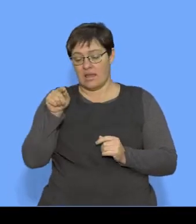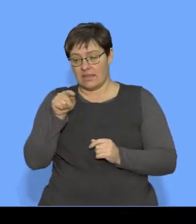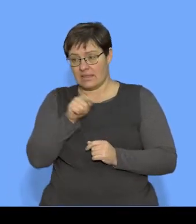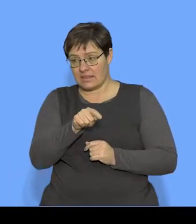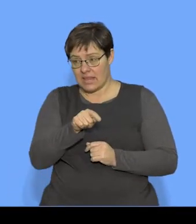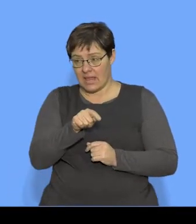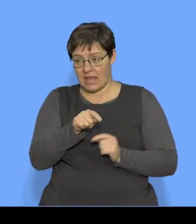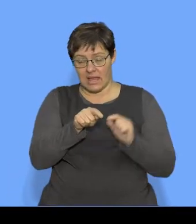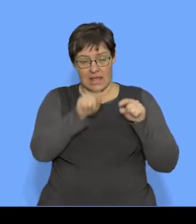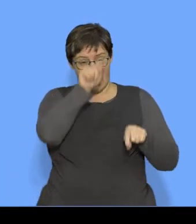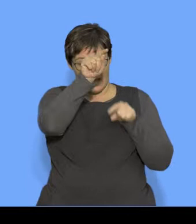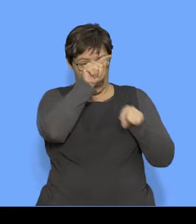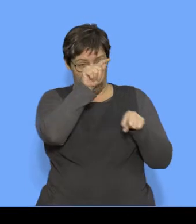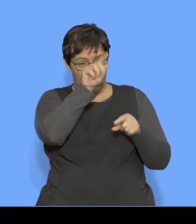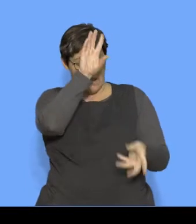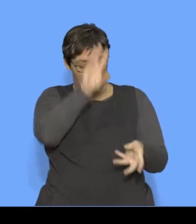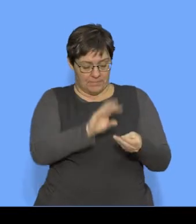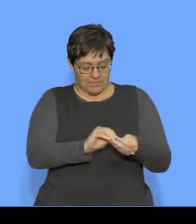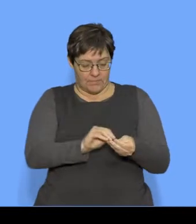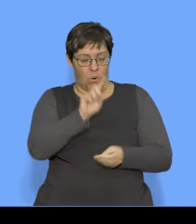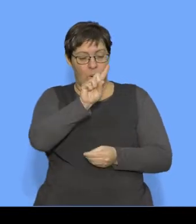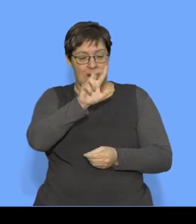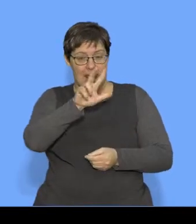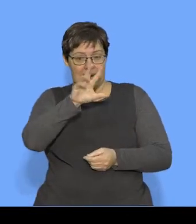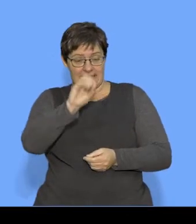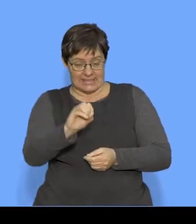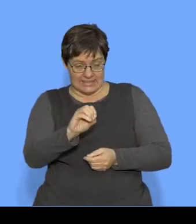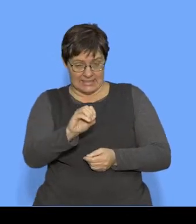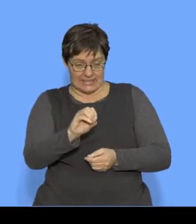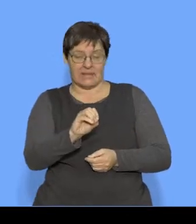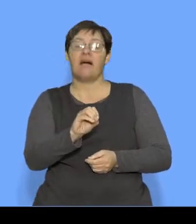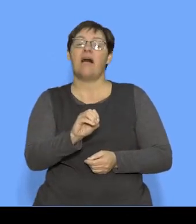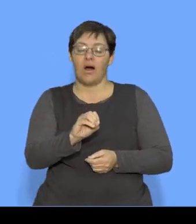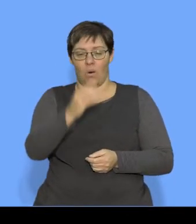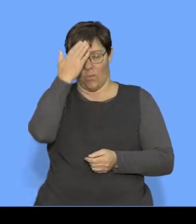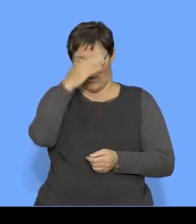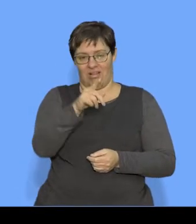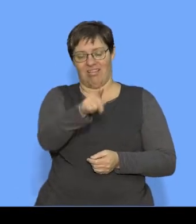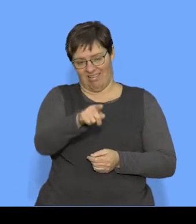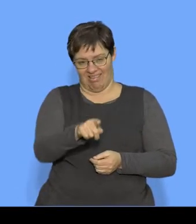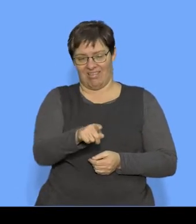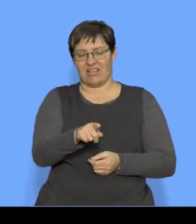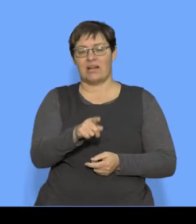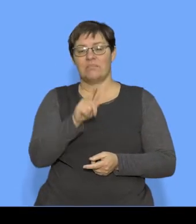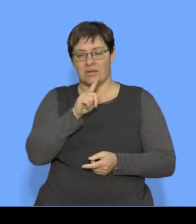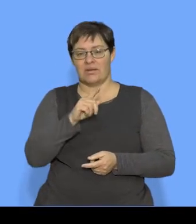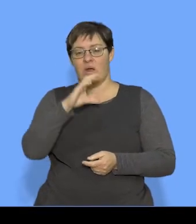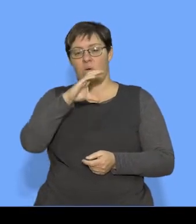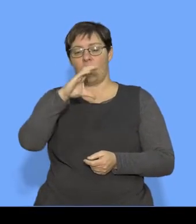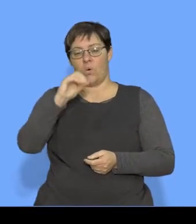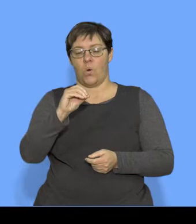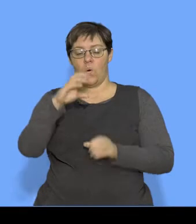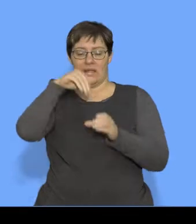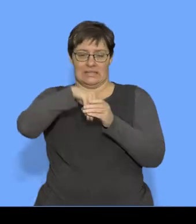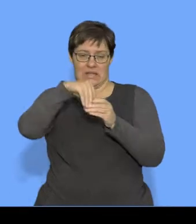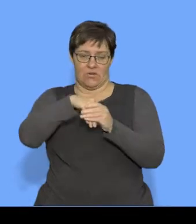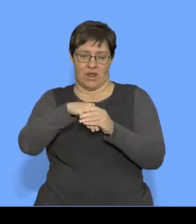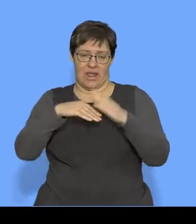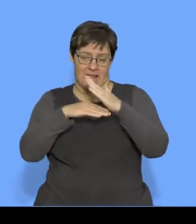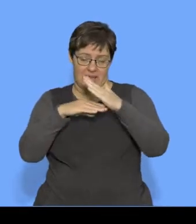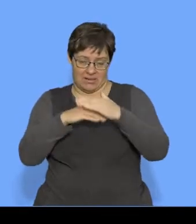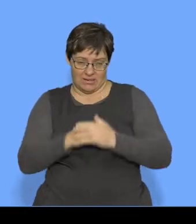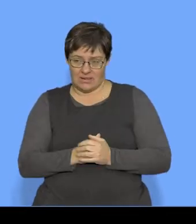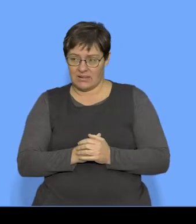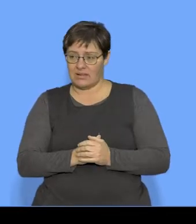here and that angle there add up to 180 degrees, then we will say that these are co-interior